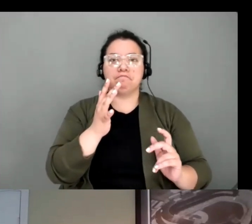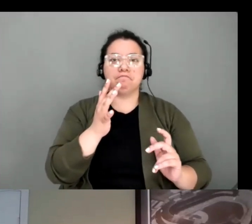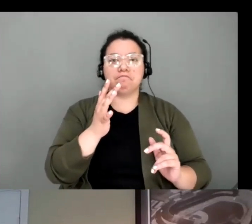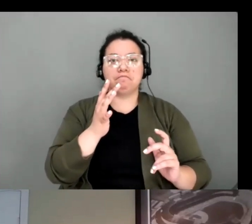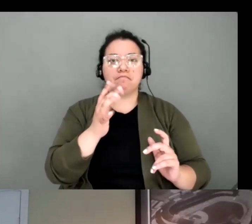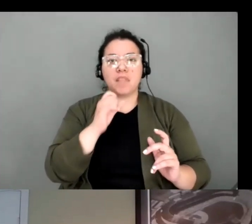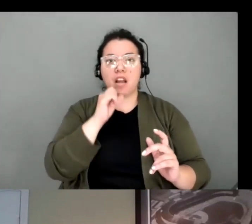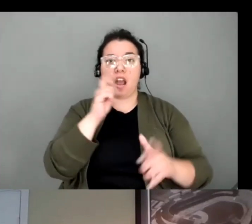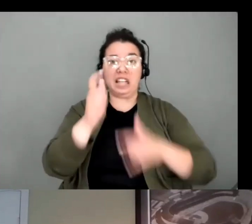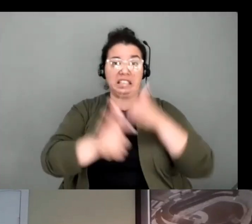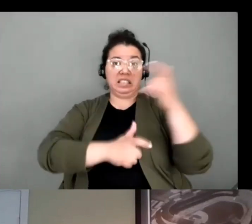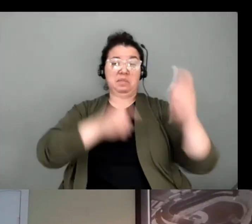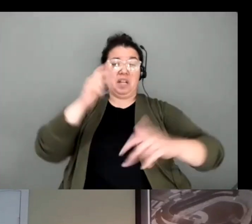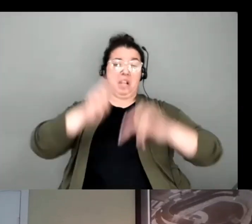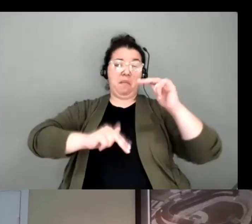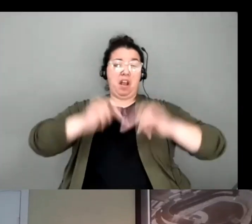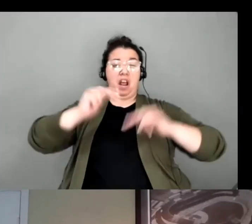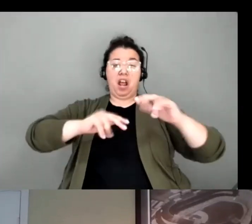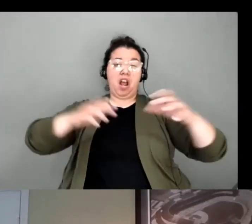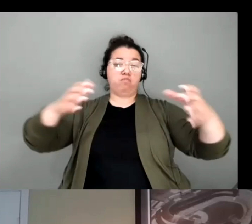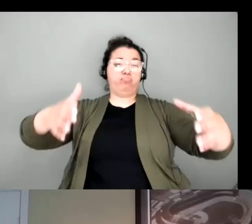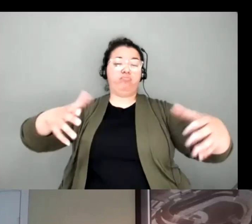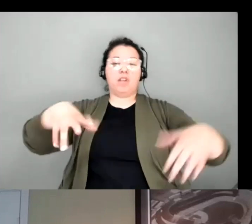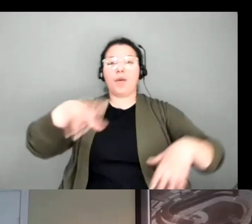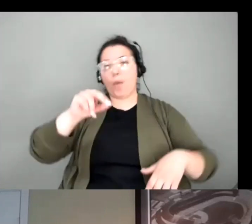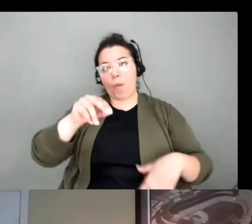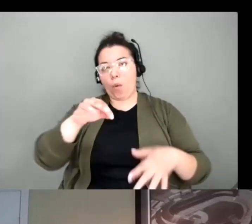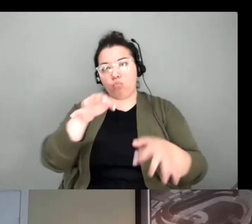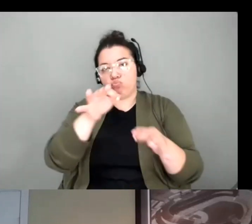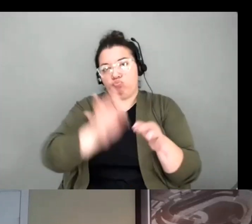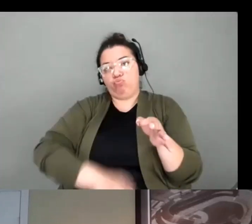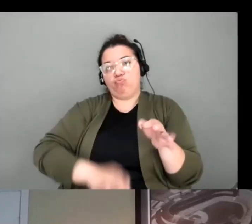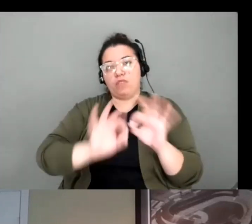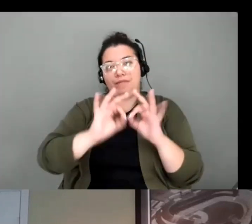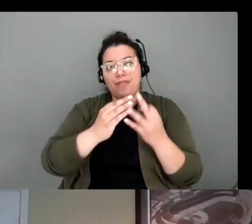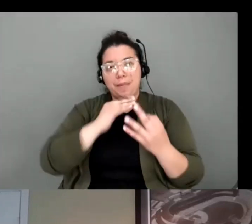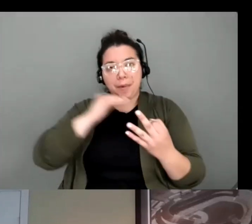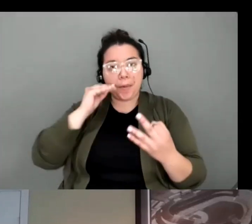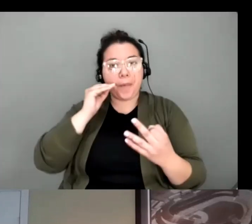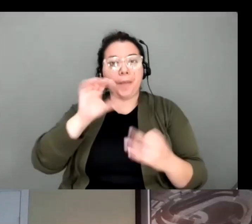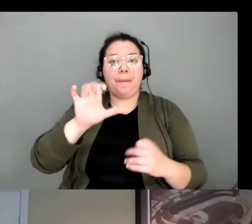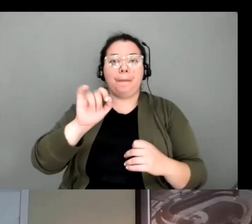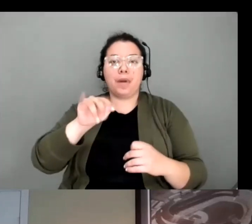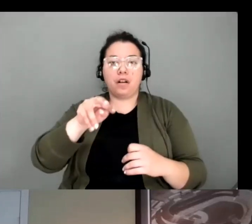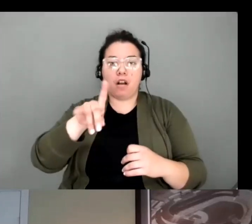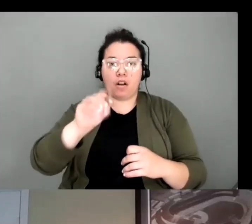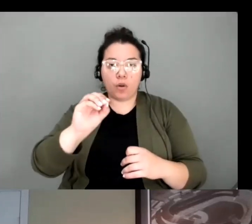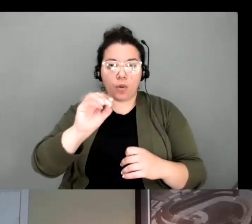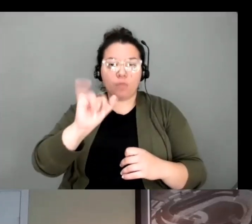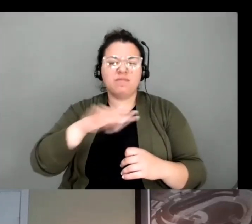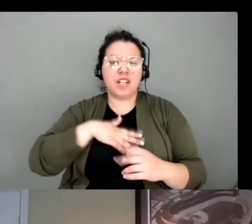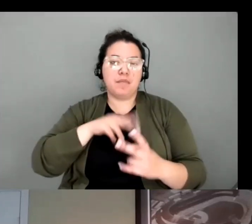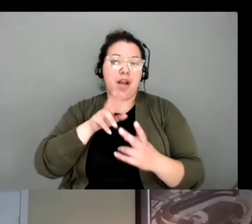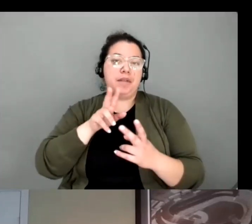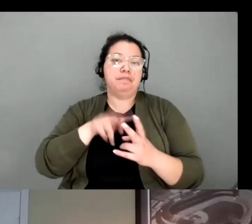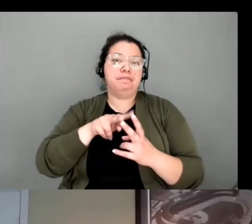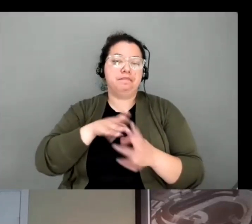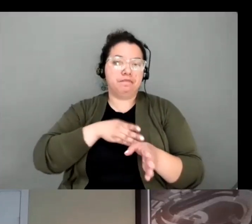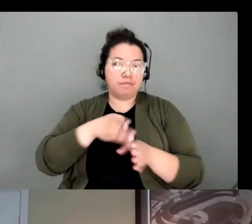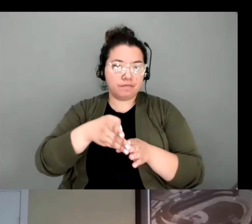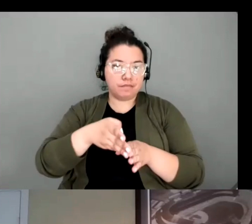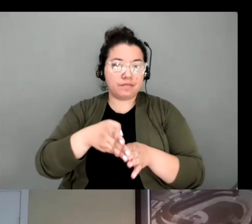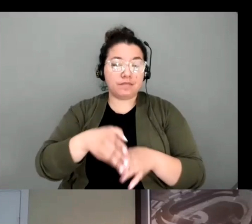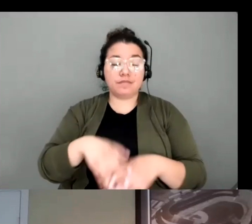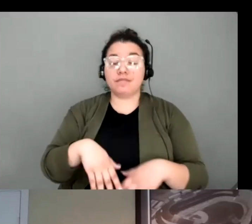big buildings or anything, mostly just single family homes and condos. Wonderful. We're really glad to have you both here. And the